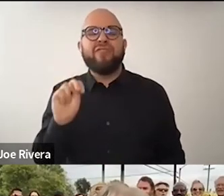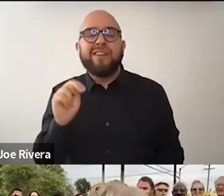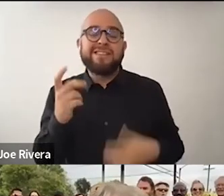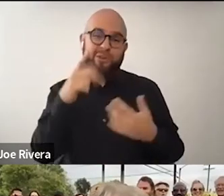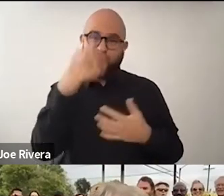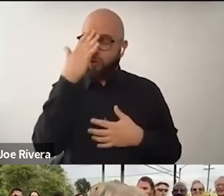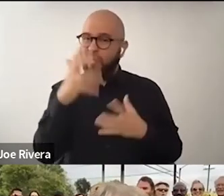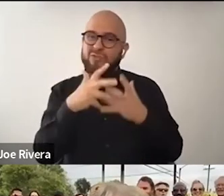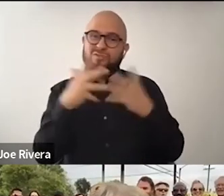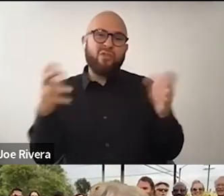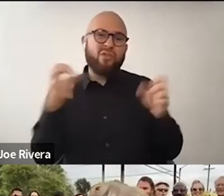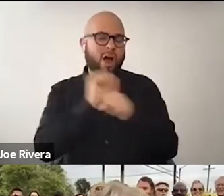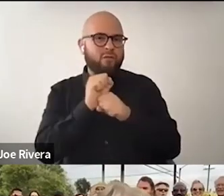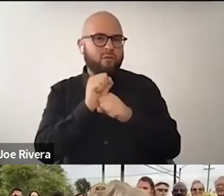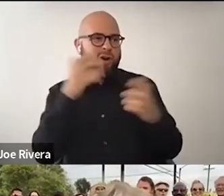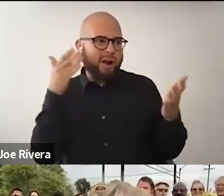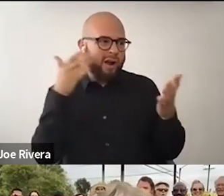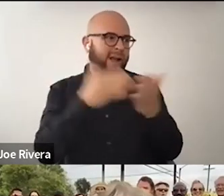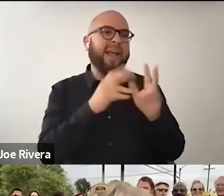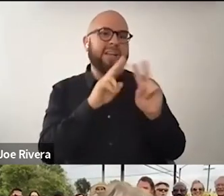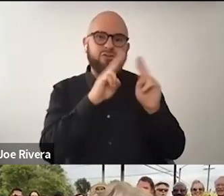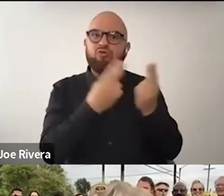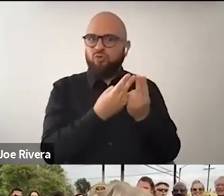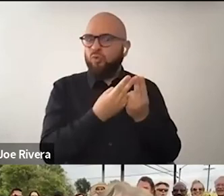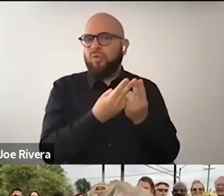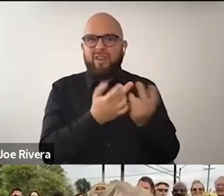too that people who do union,